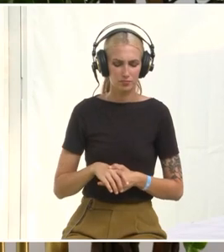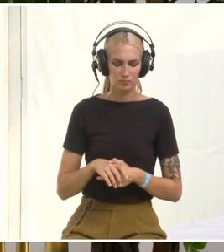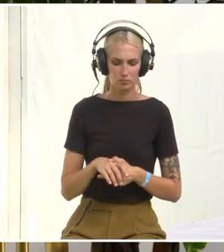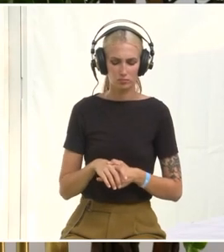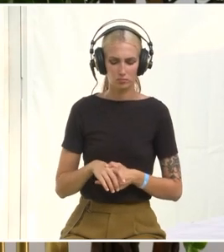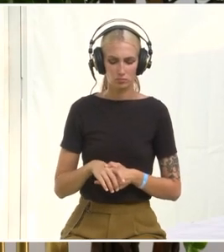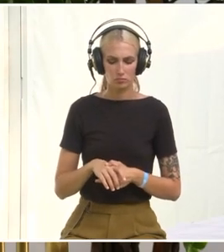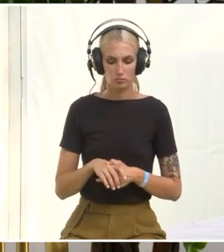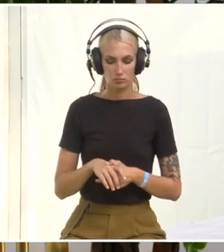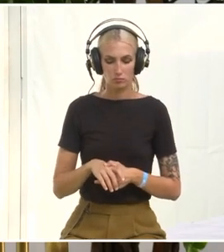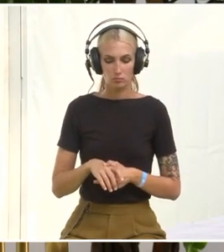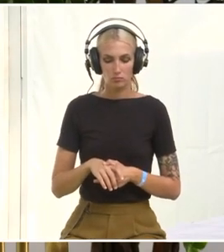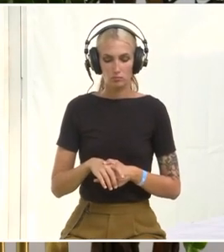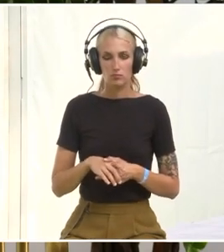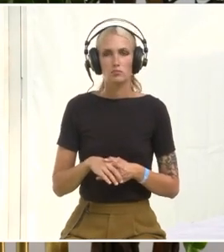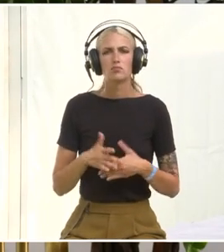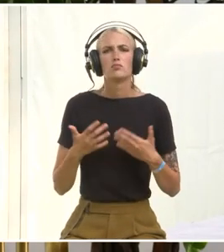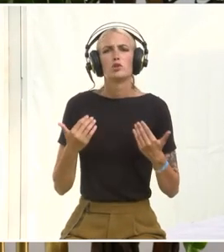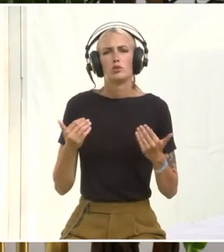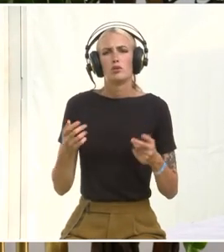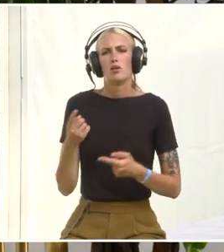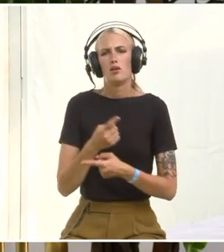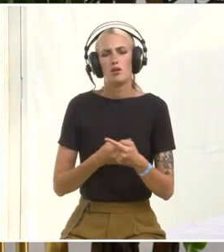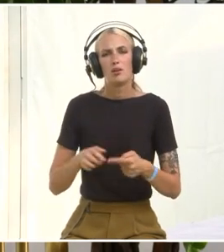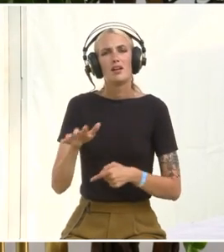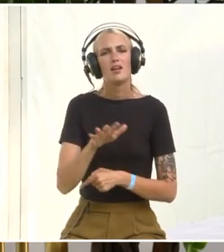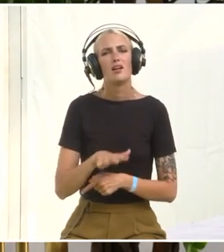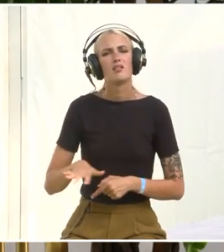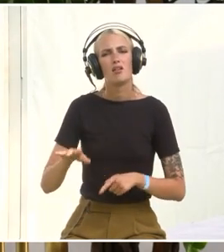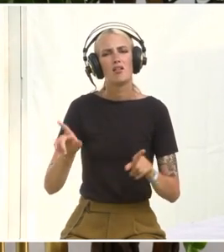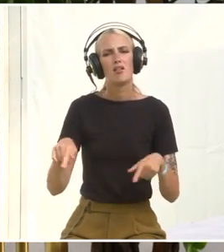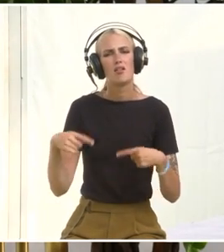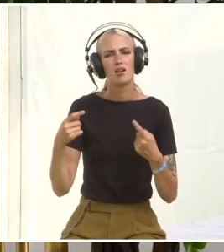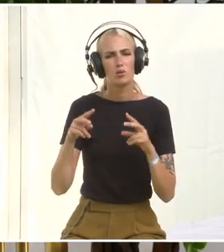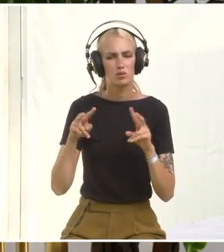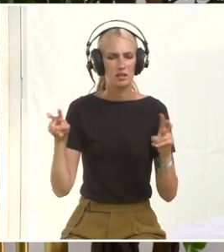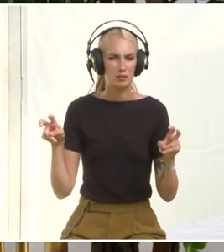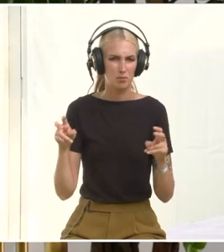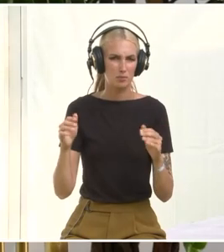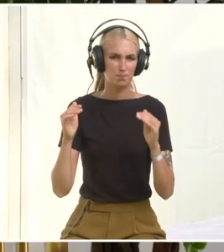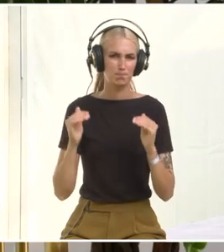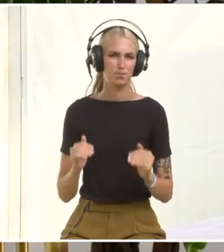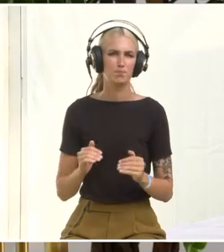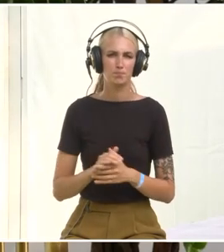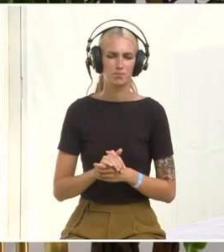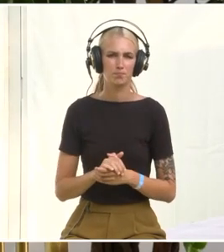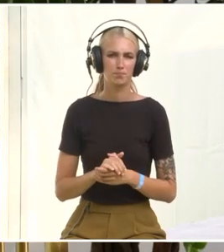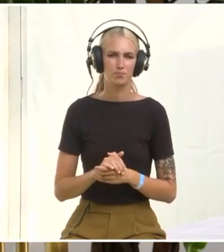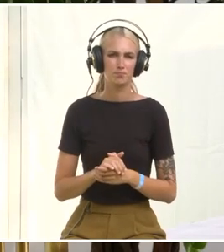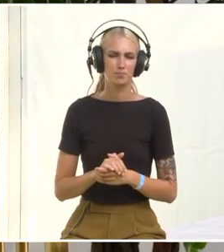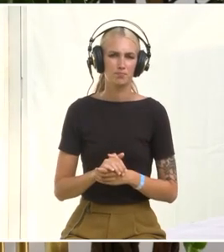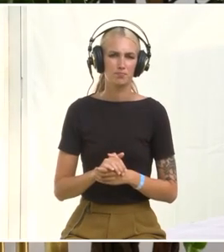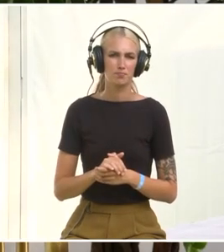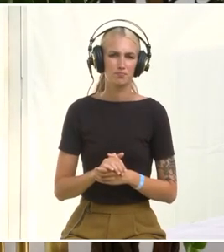come also to the regional development issues more specifically. We have discussed all these migration flows. And maybe again, starting